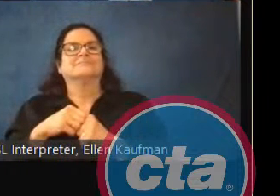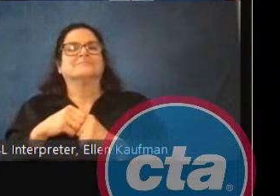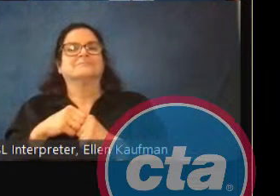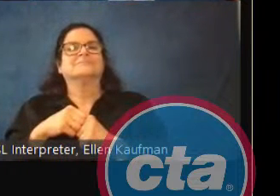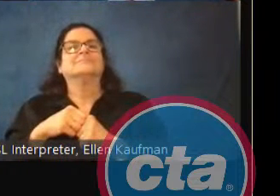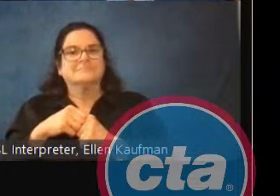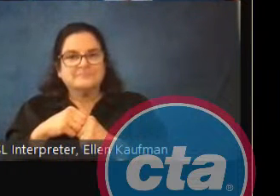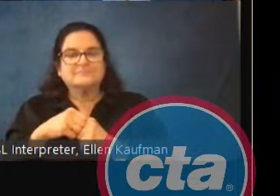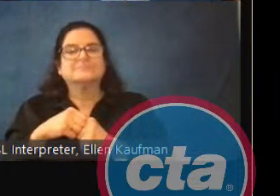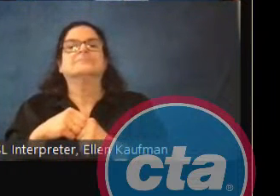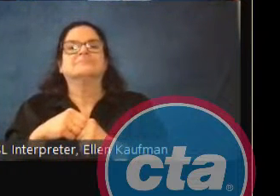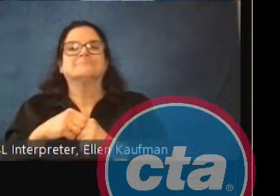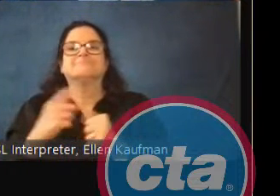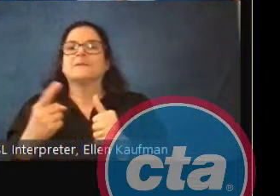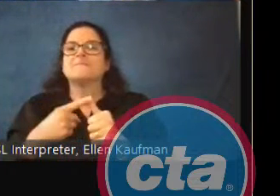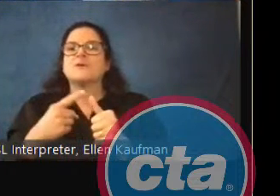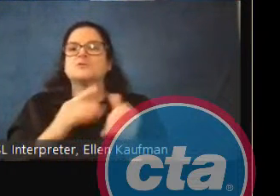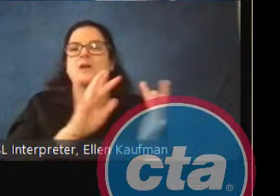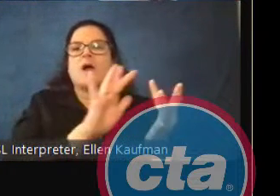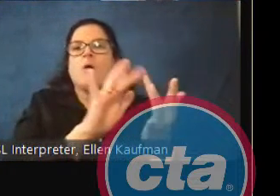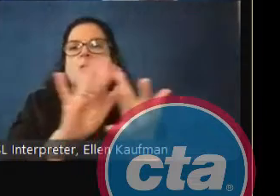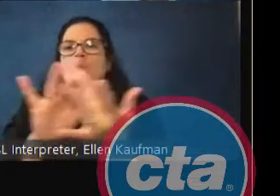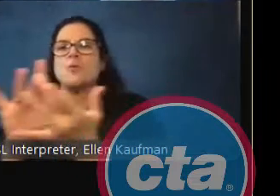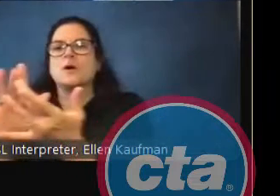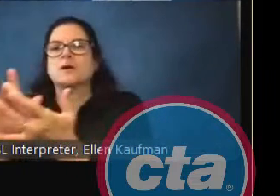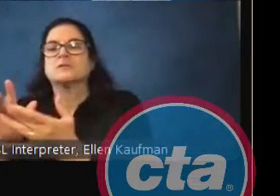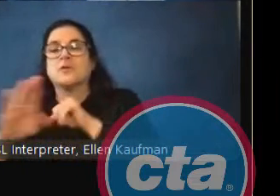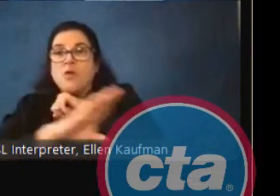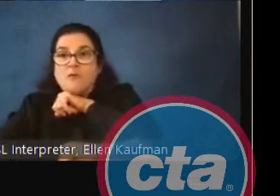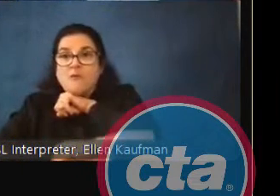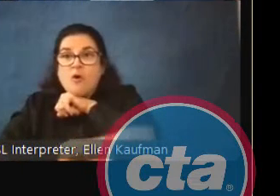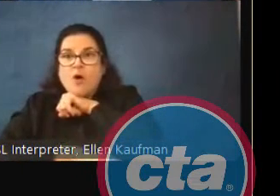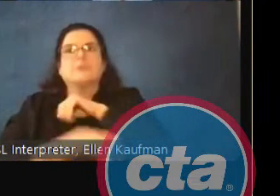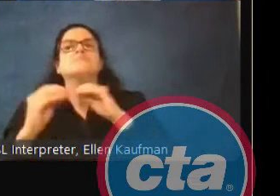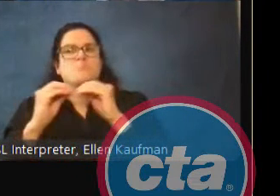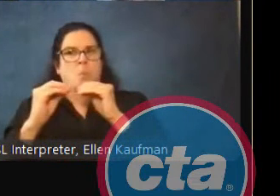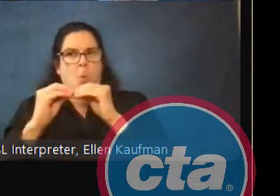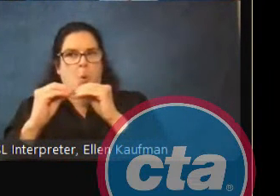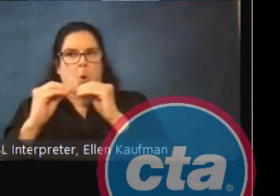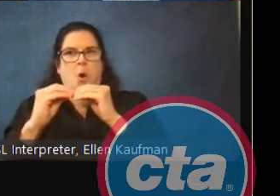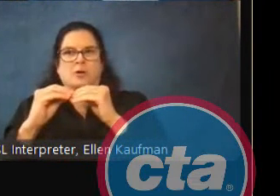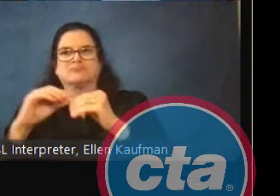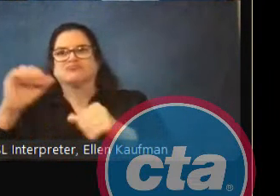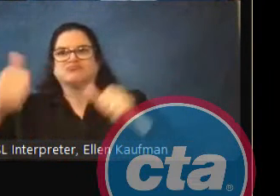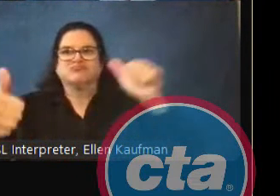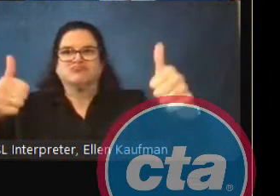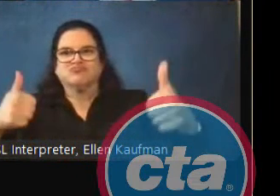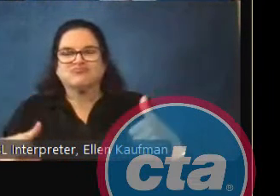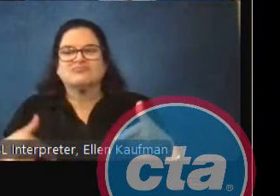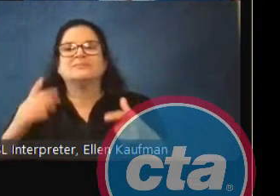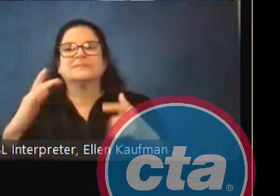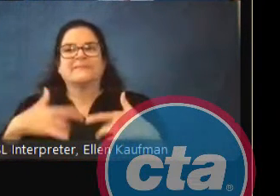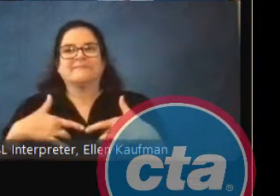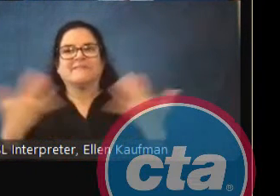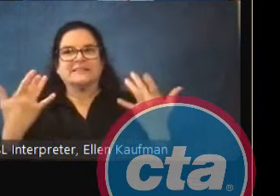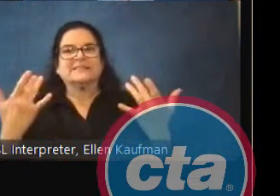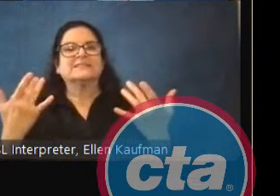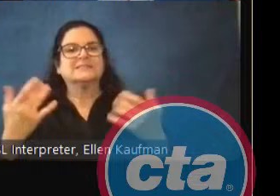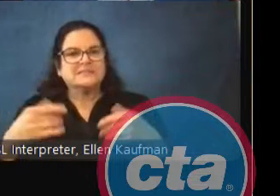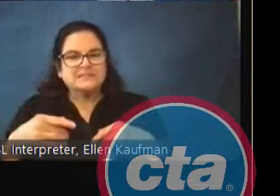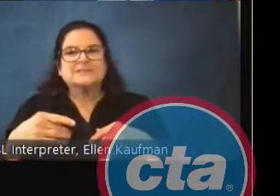We've done the initial outreach, and then in the fall, we're doing even more pop-up events. Additionally, we have a scope that we